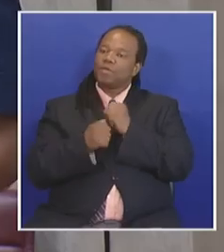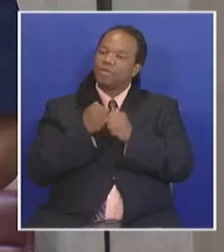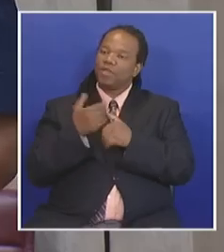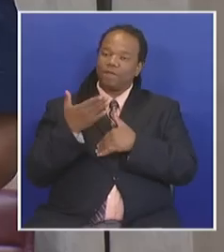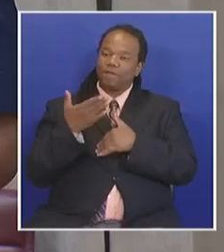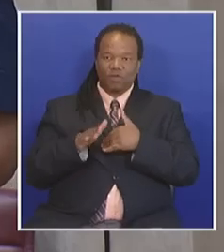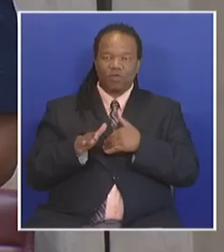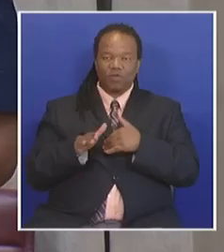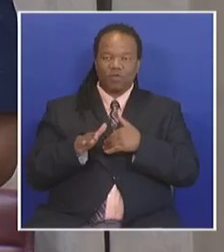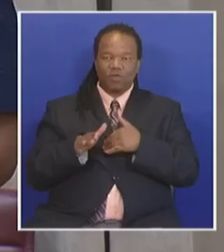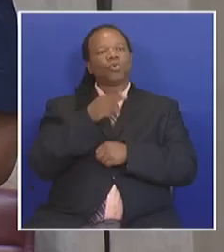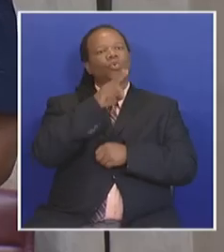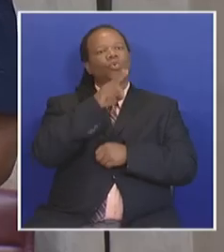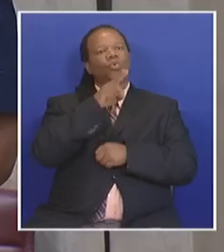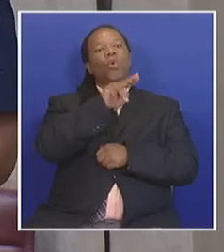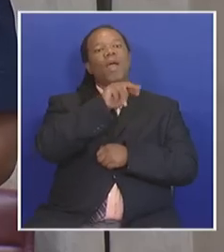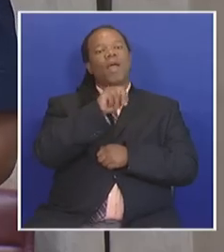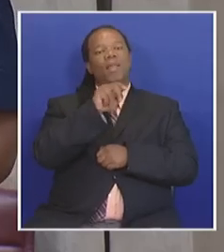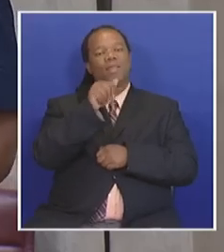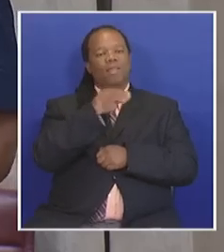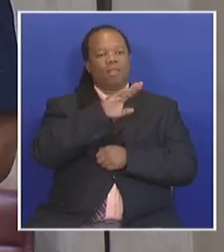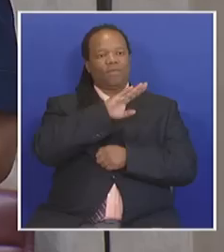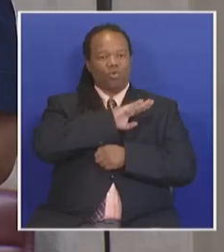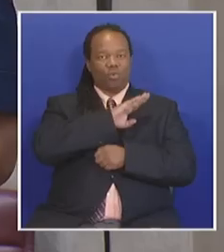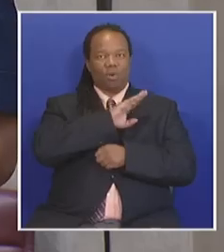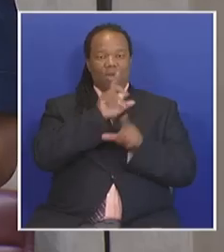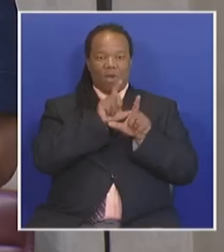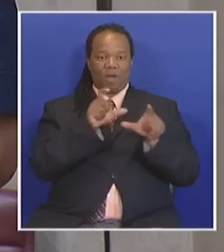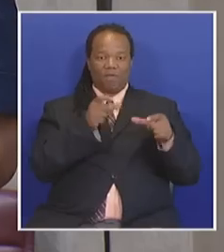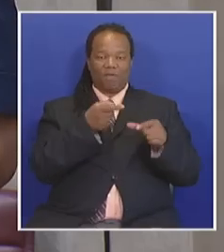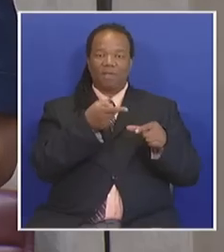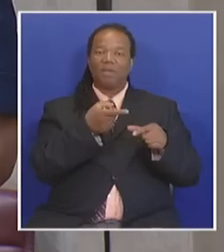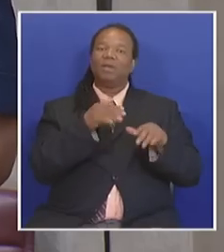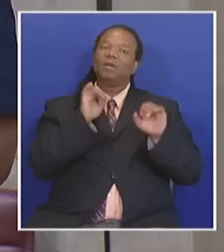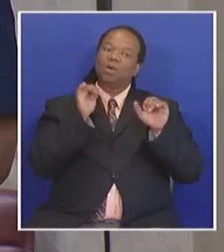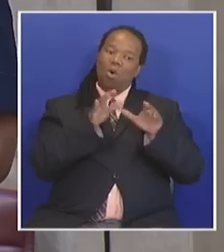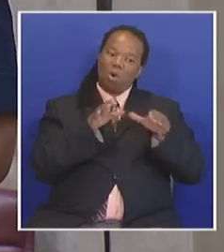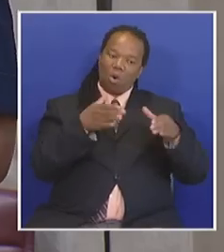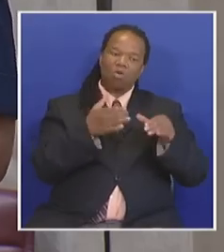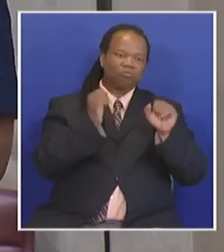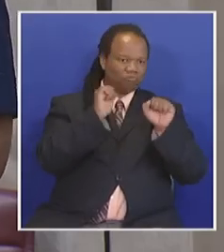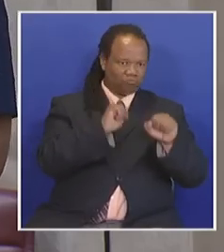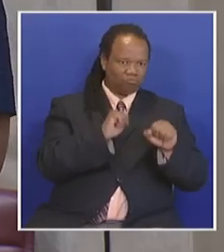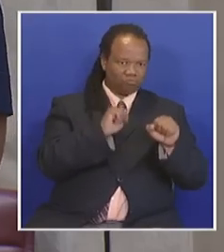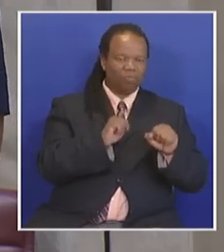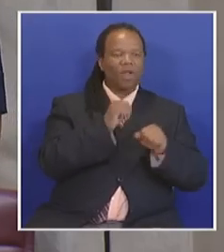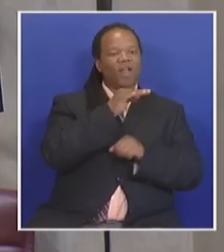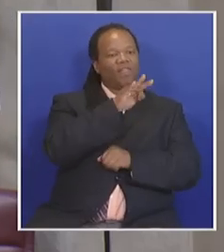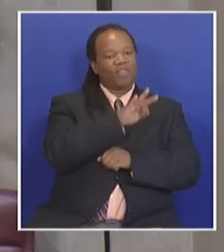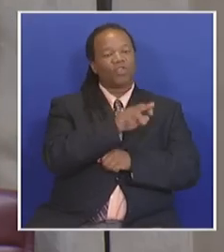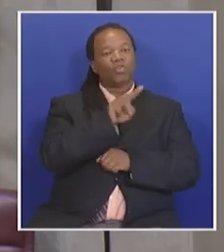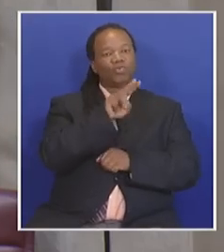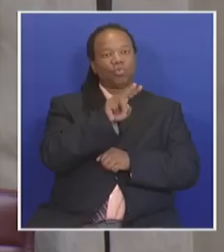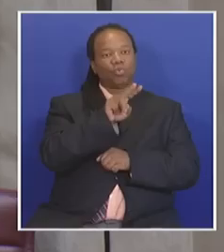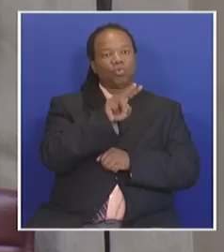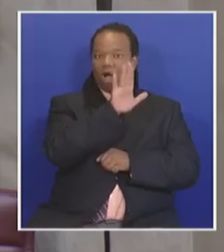of United Nations Security Council record that sufficient consensus was reached at the request of 32 African states